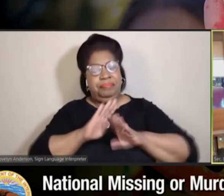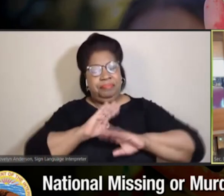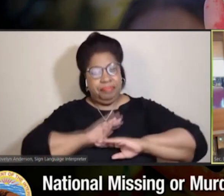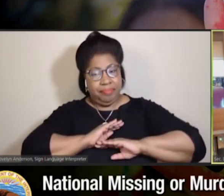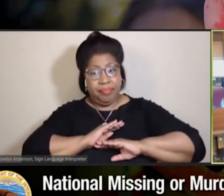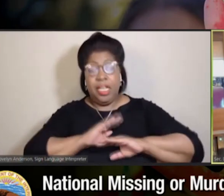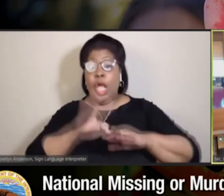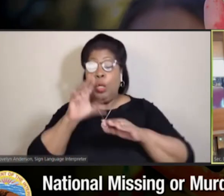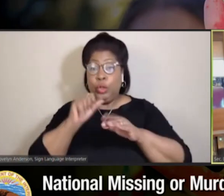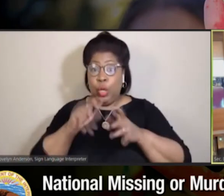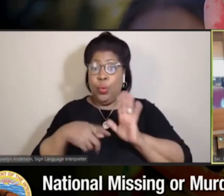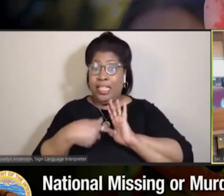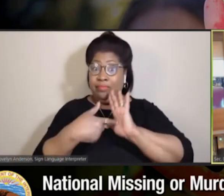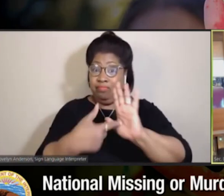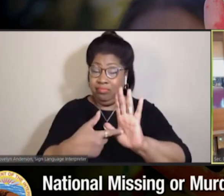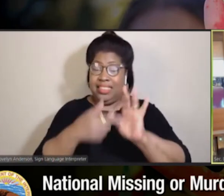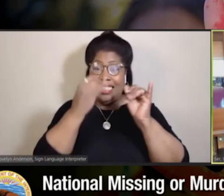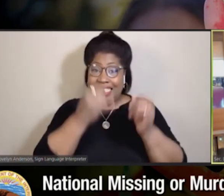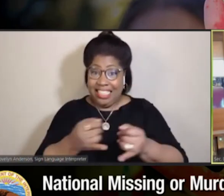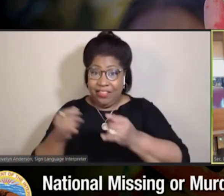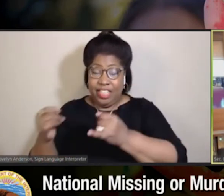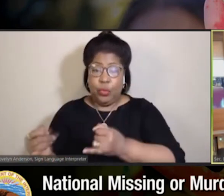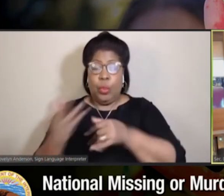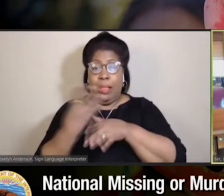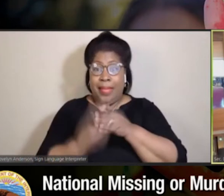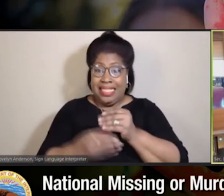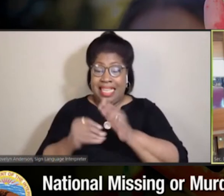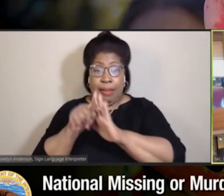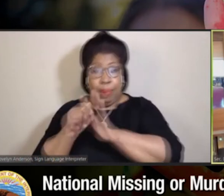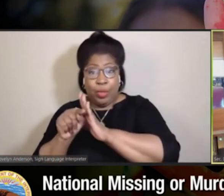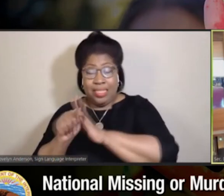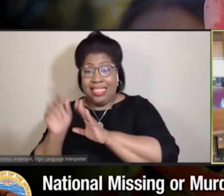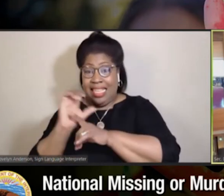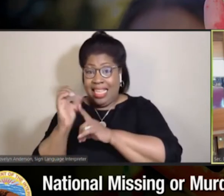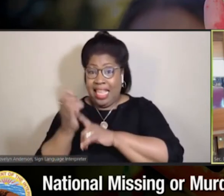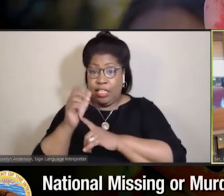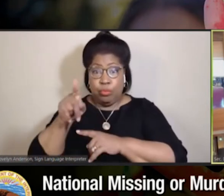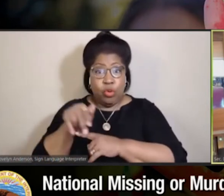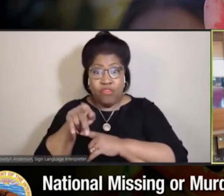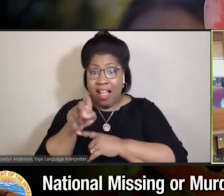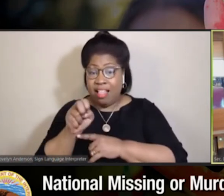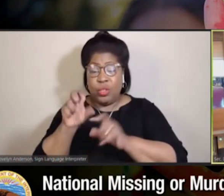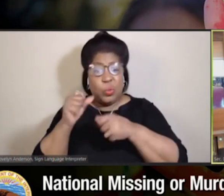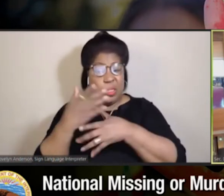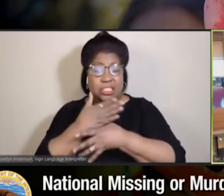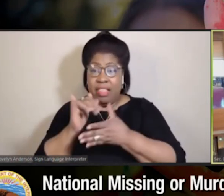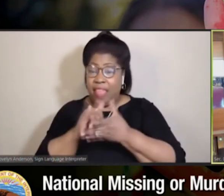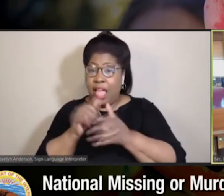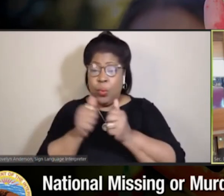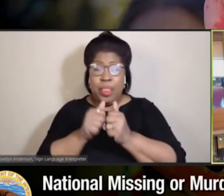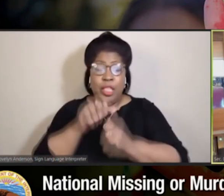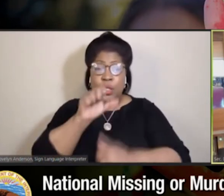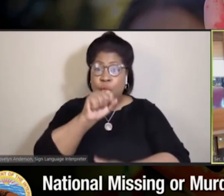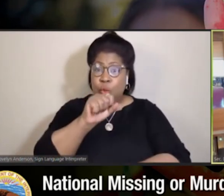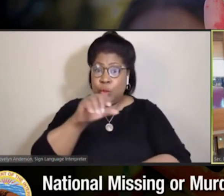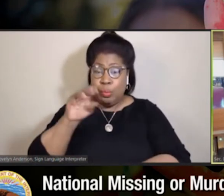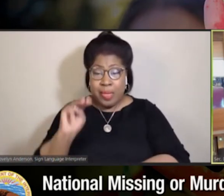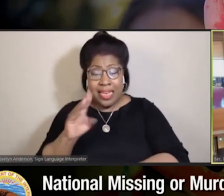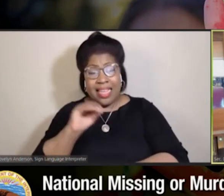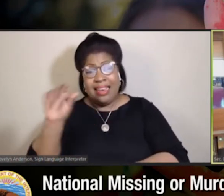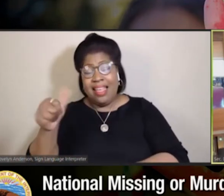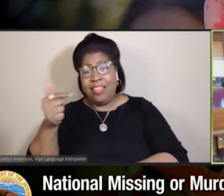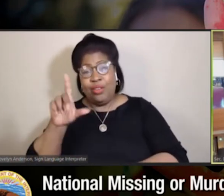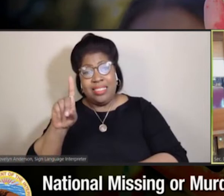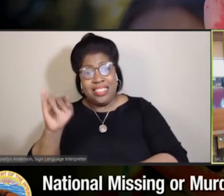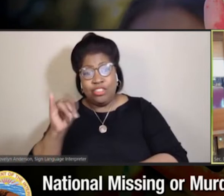missing and murdered case profiles that can be quickly shared via social media and other digital media to raise the visibility